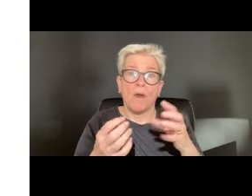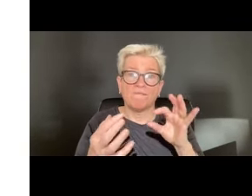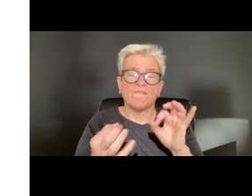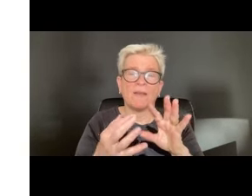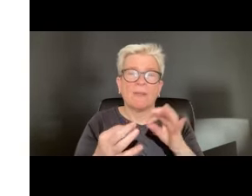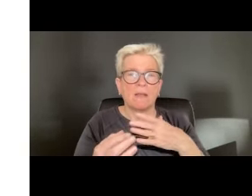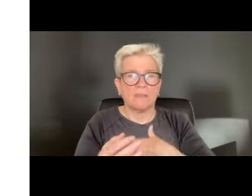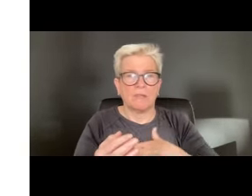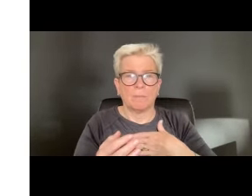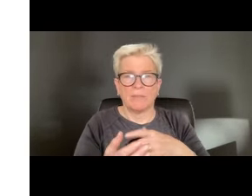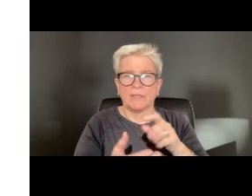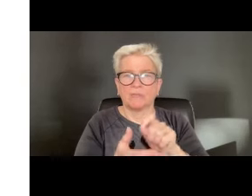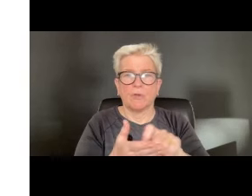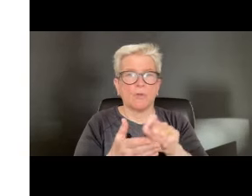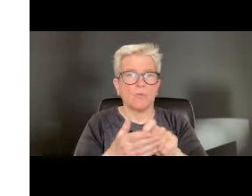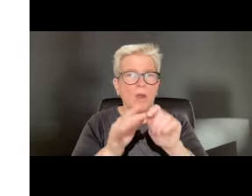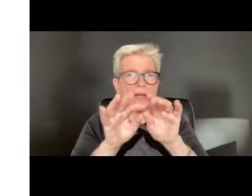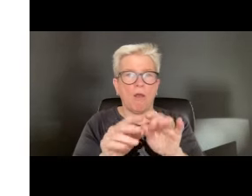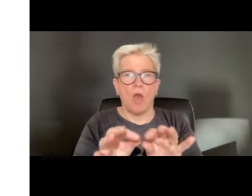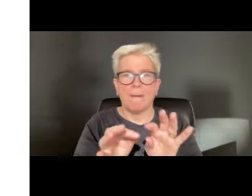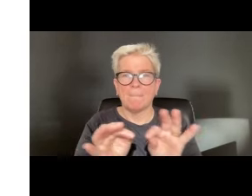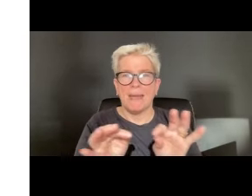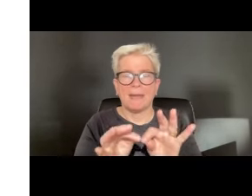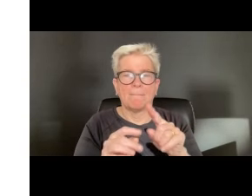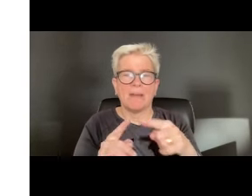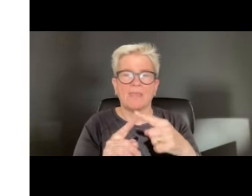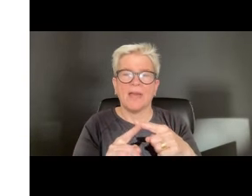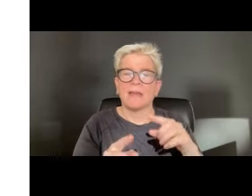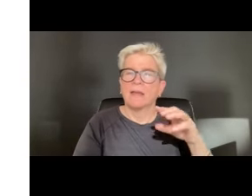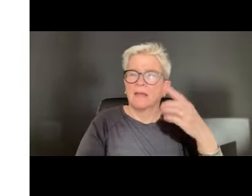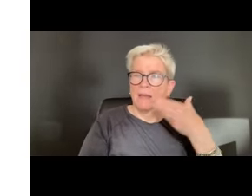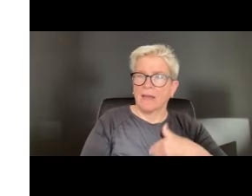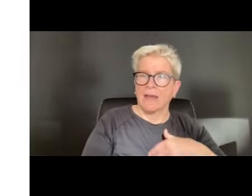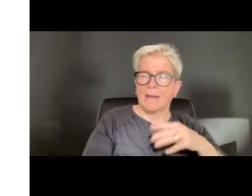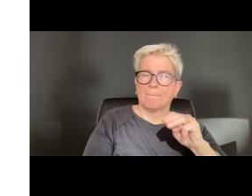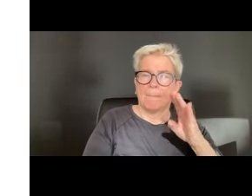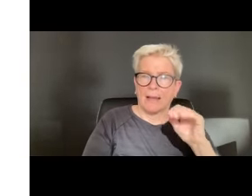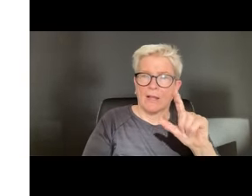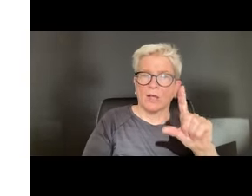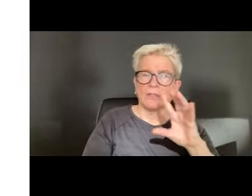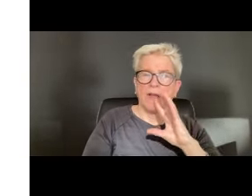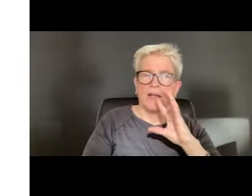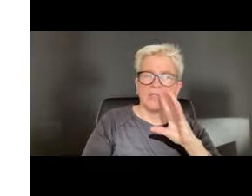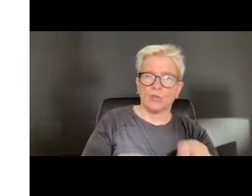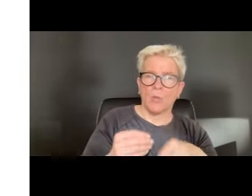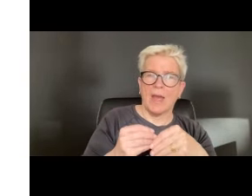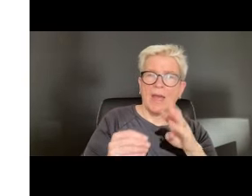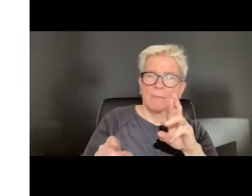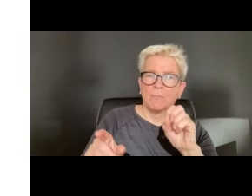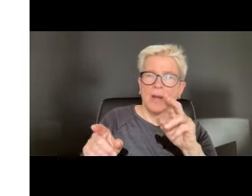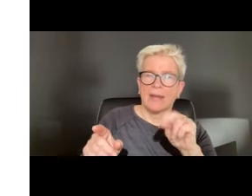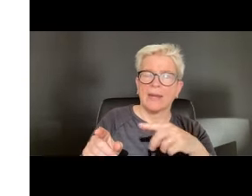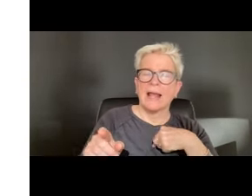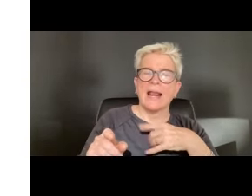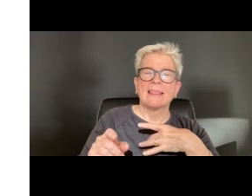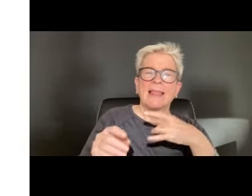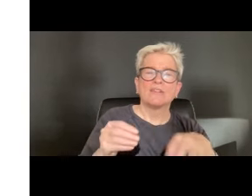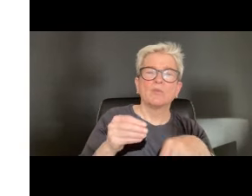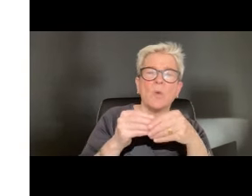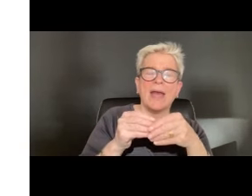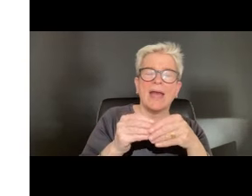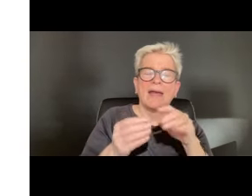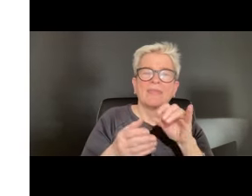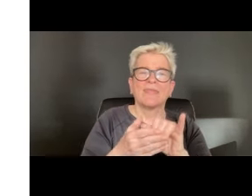to write comments on that as well. And for Brennan, this is Michael Hubner. I just want to add to that response by pointing out that